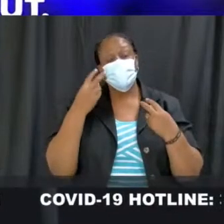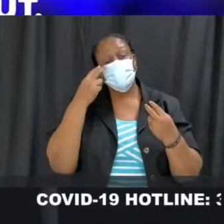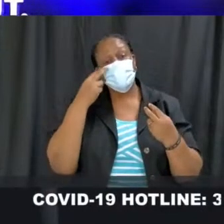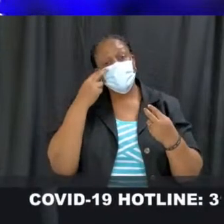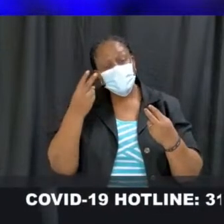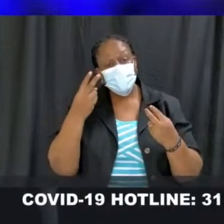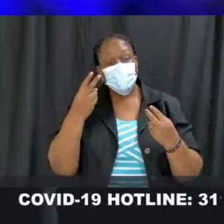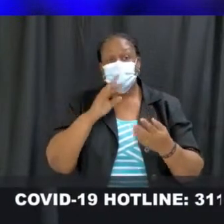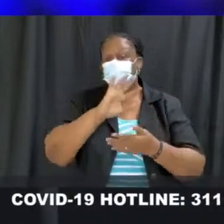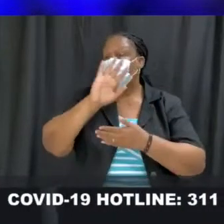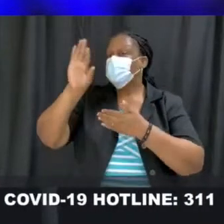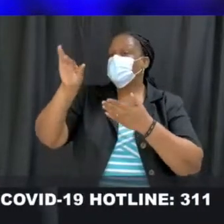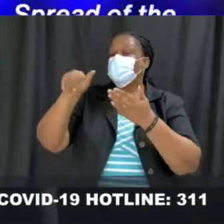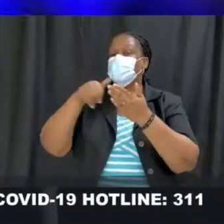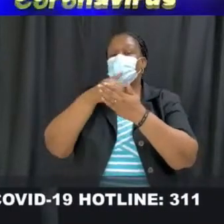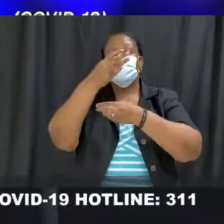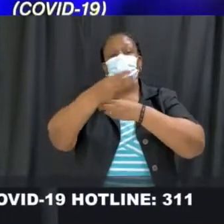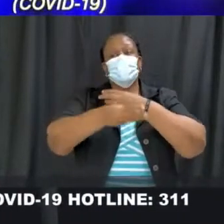the world over